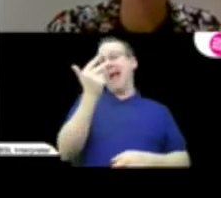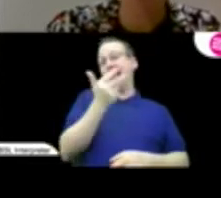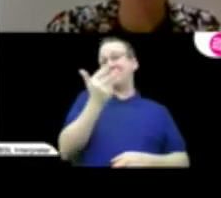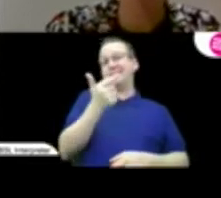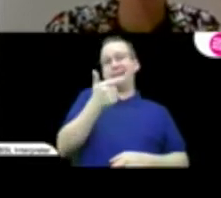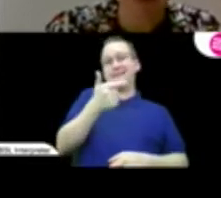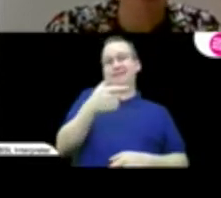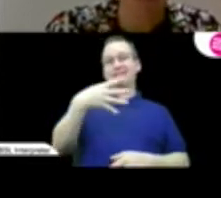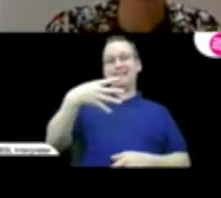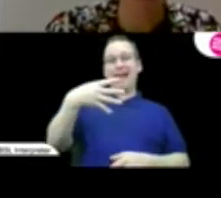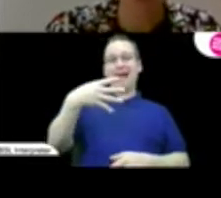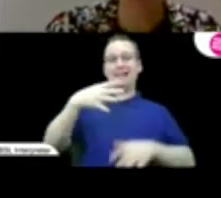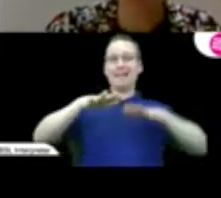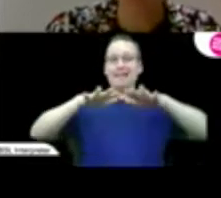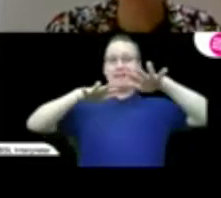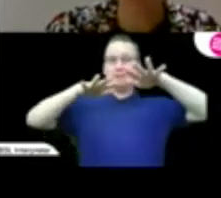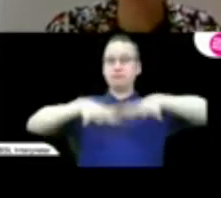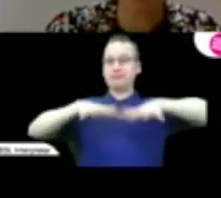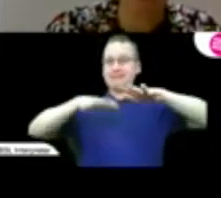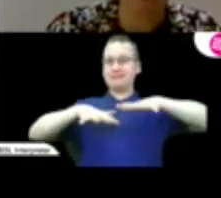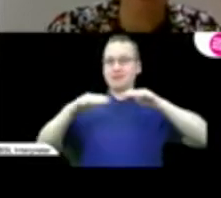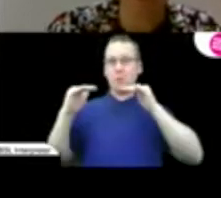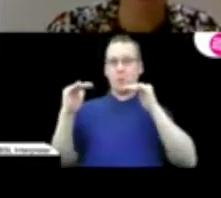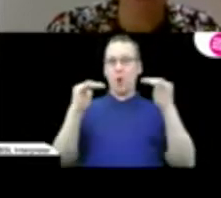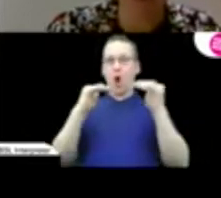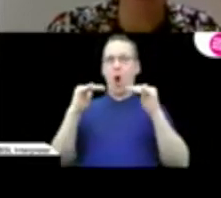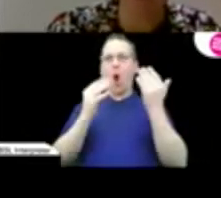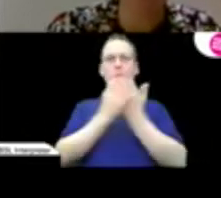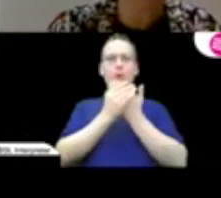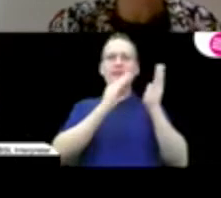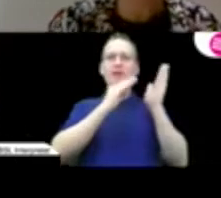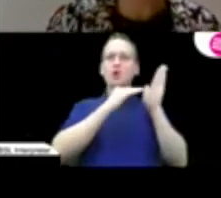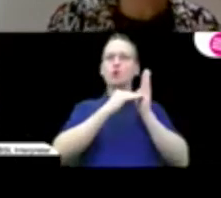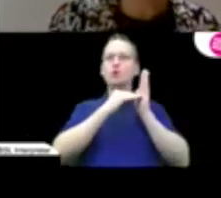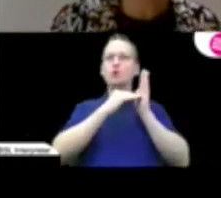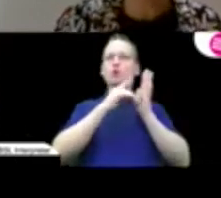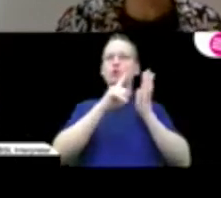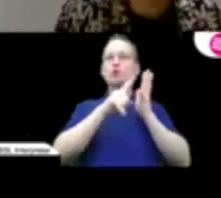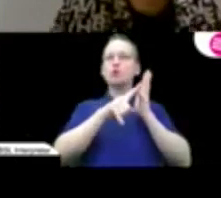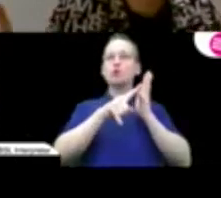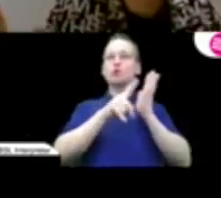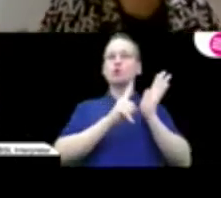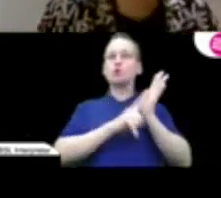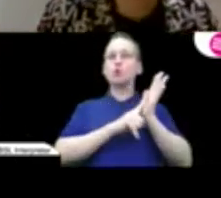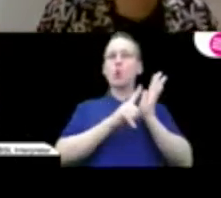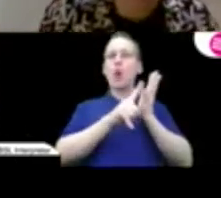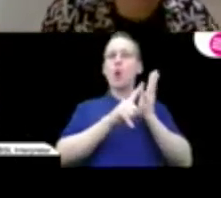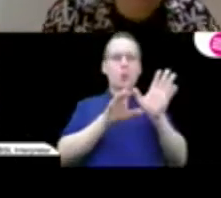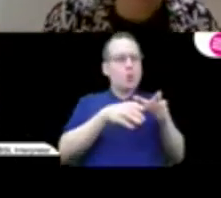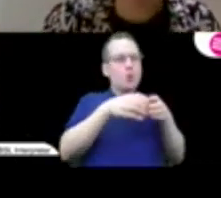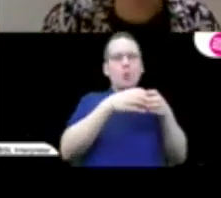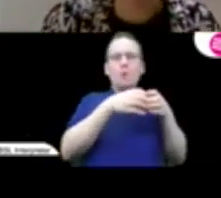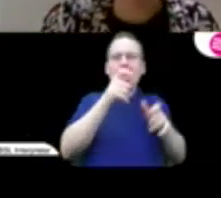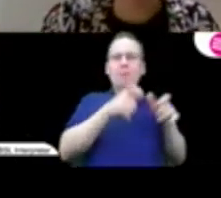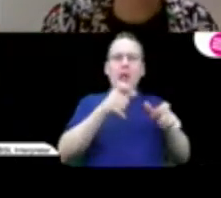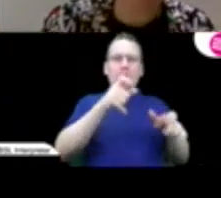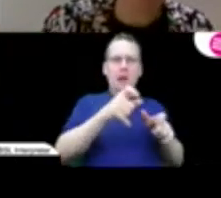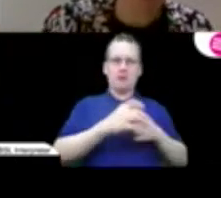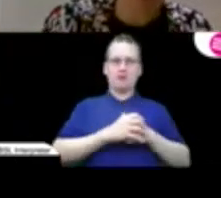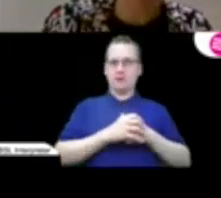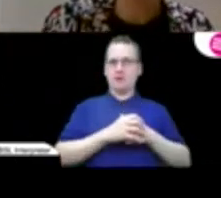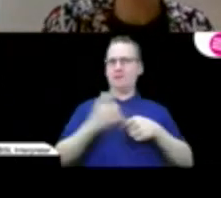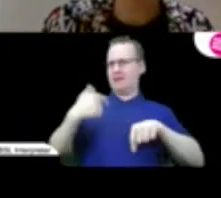1879, Britain's disastrous war with the Zulu people came to an end, and a craze for all things Zulu